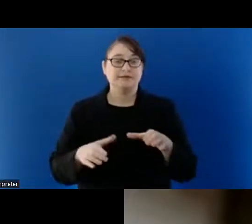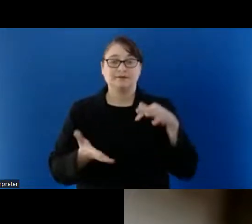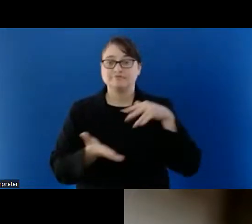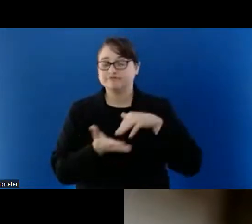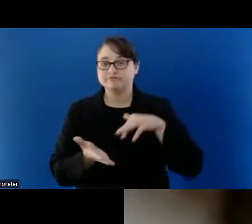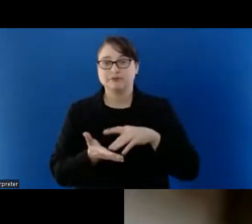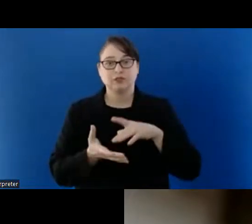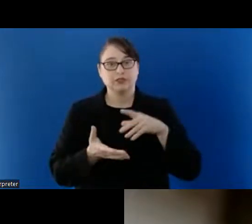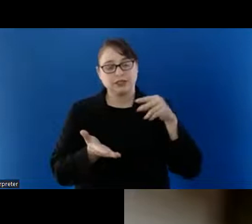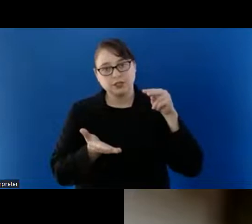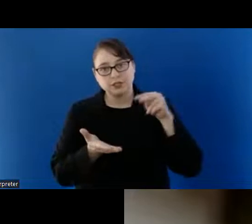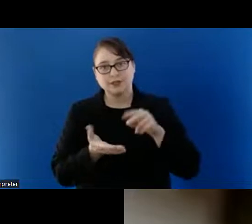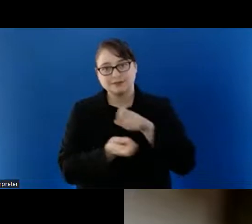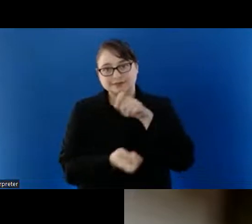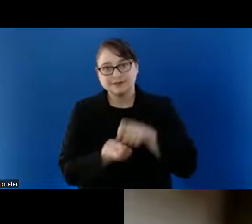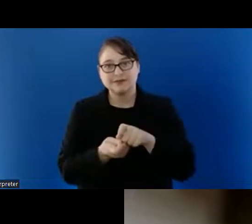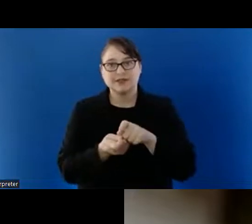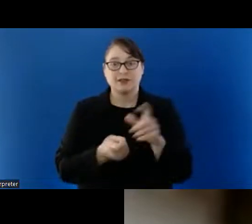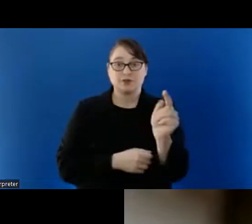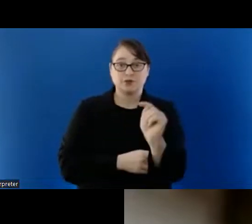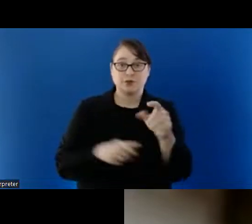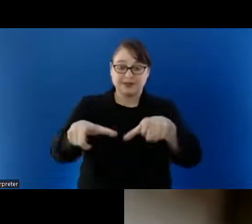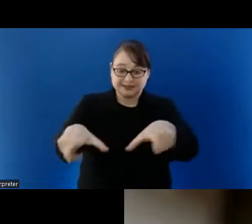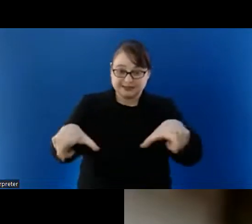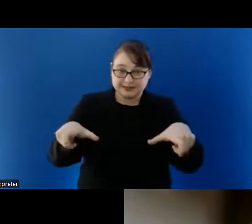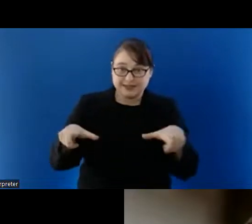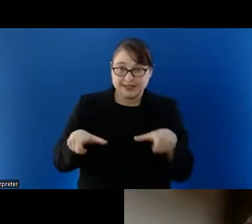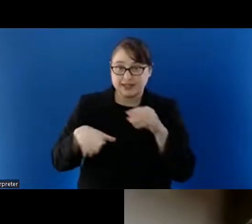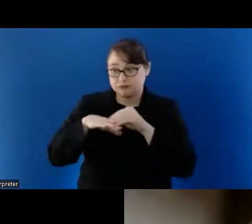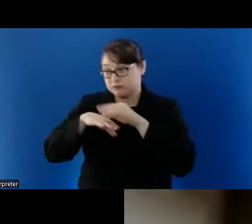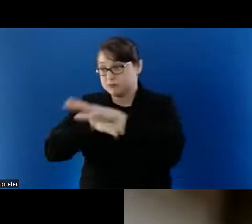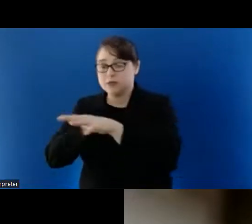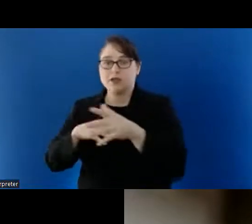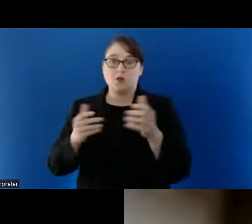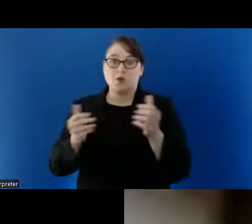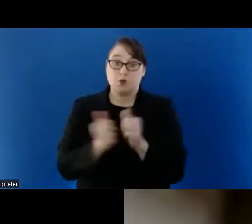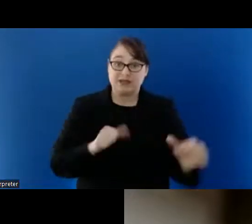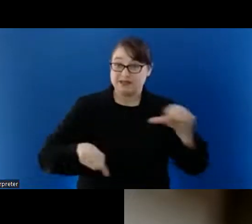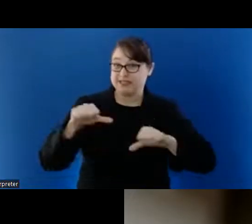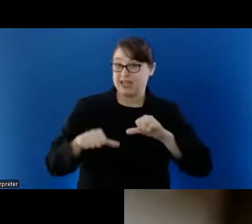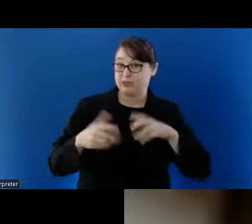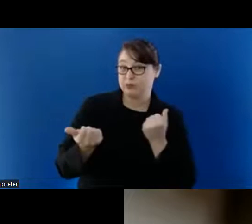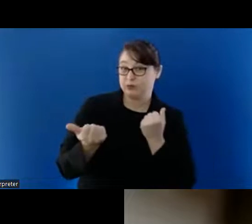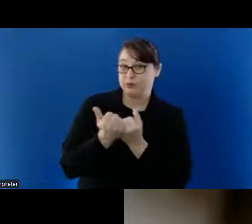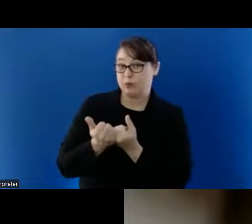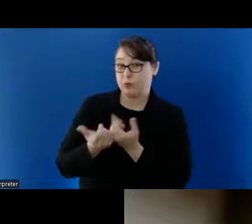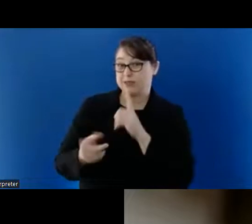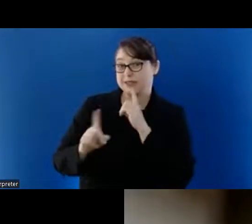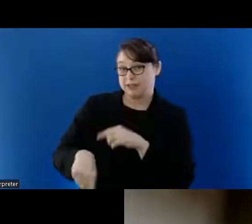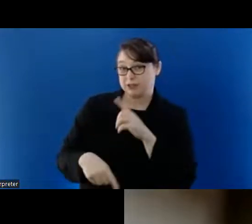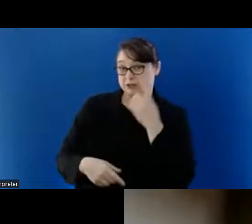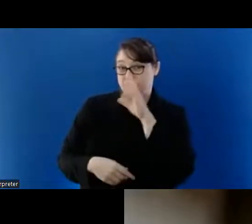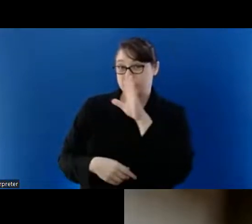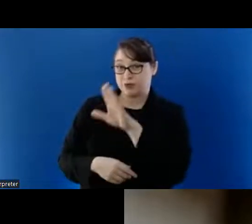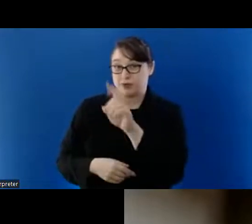We have not done those types of things. So within the context of having the science to back up your question, we don't have that. But when you look at